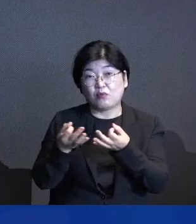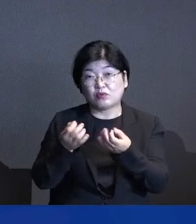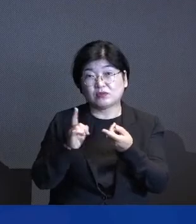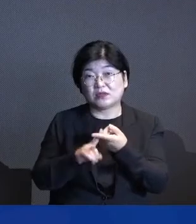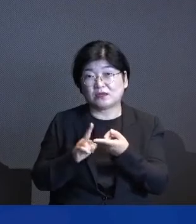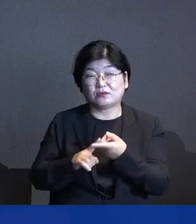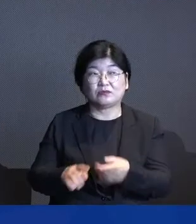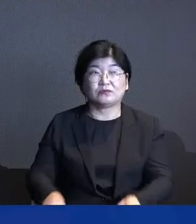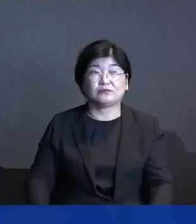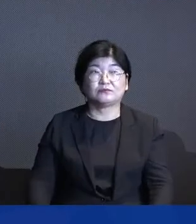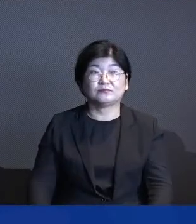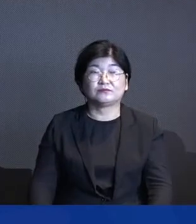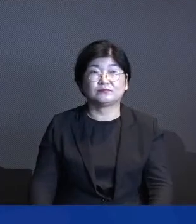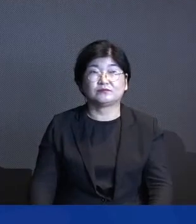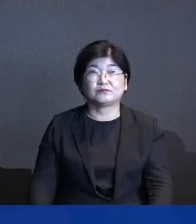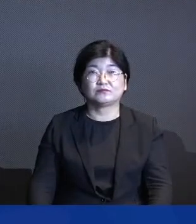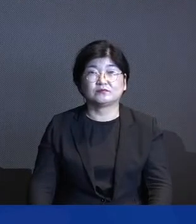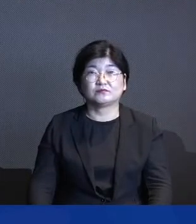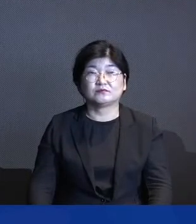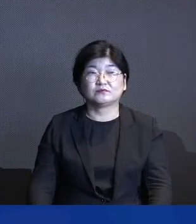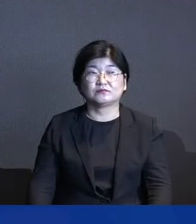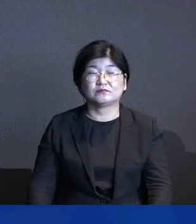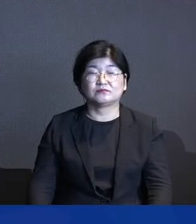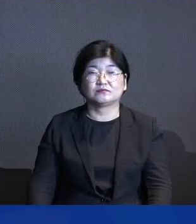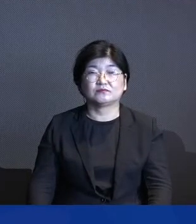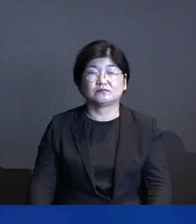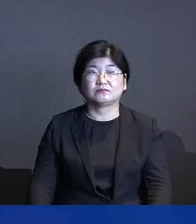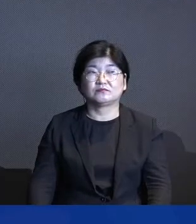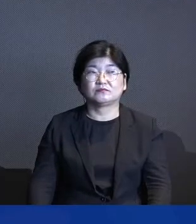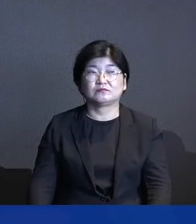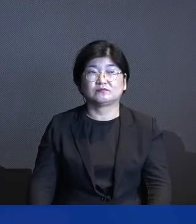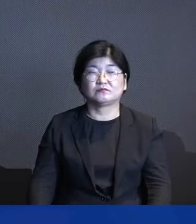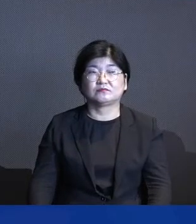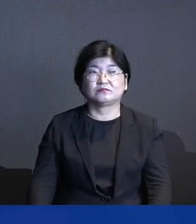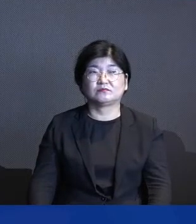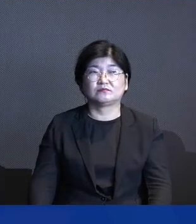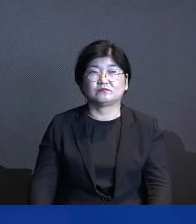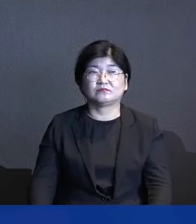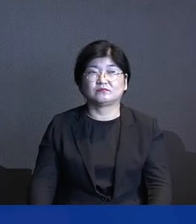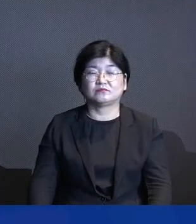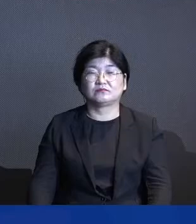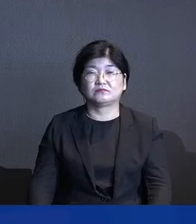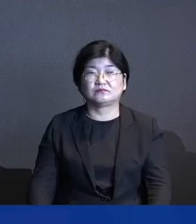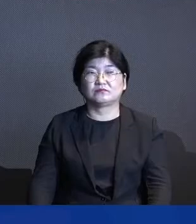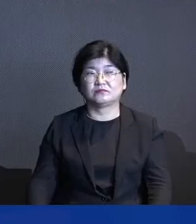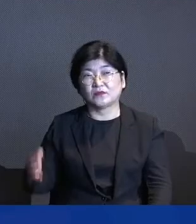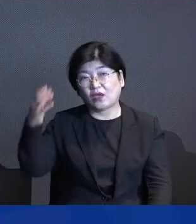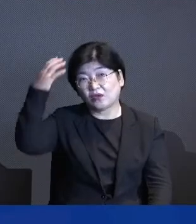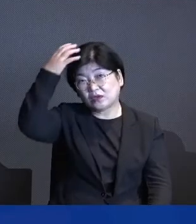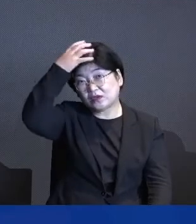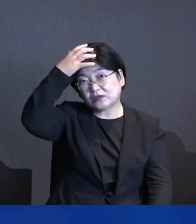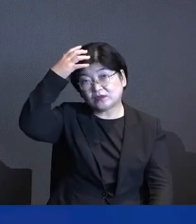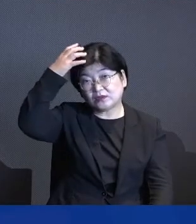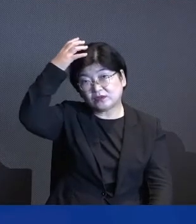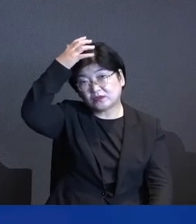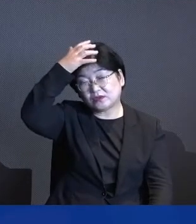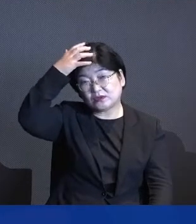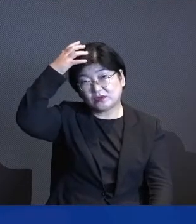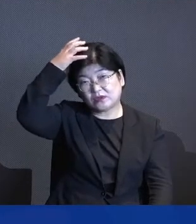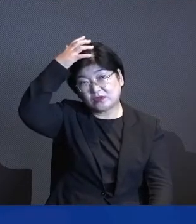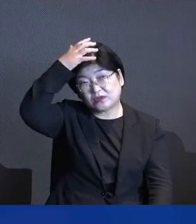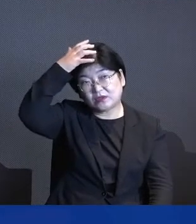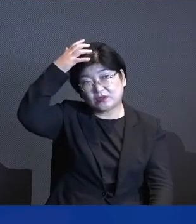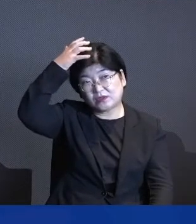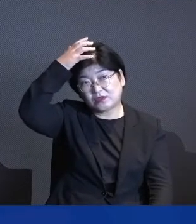Also, as you see it here, probably via prefrontal cortex. You can remember that in